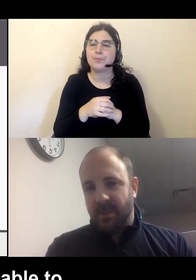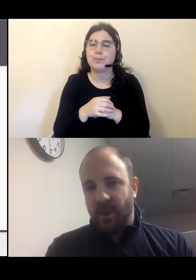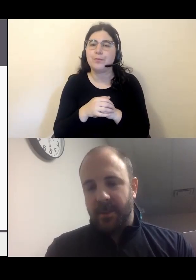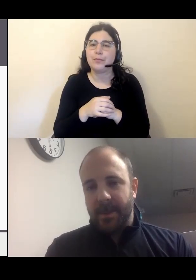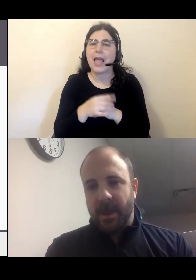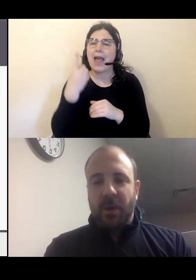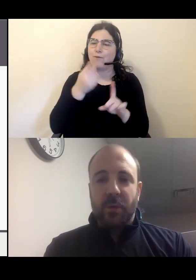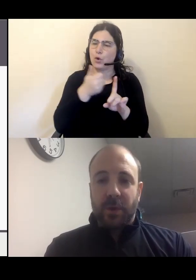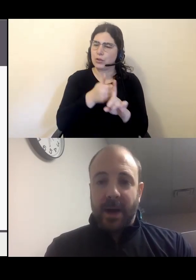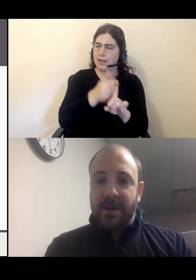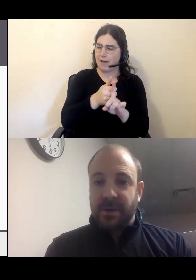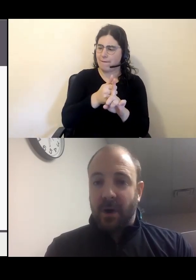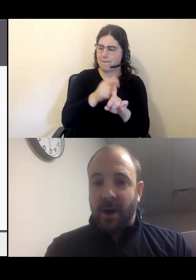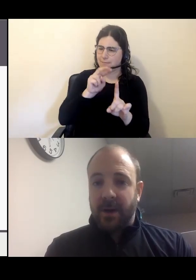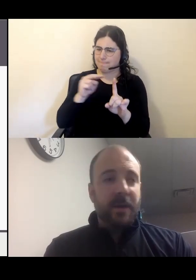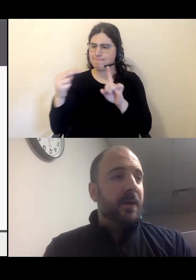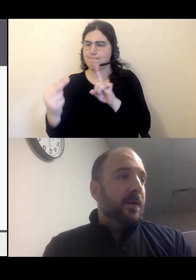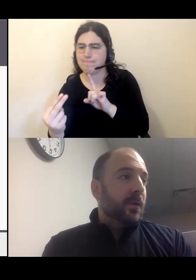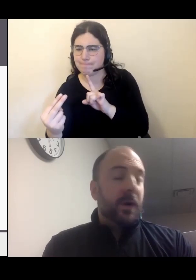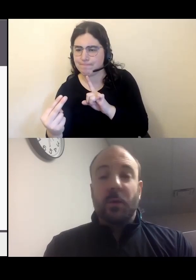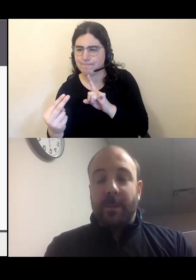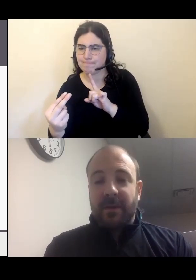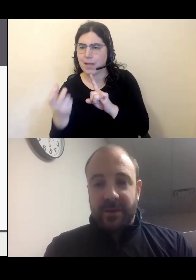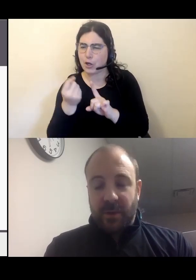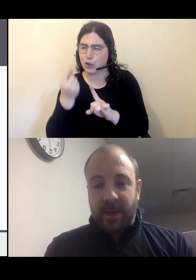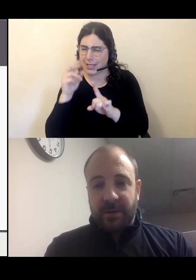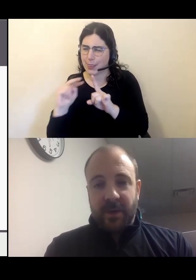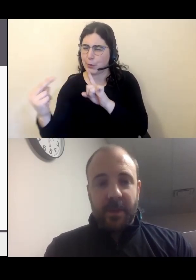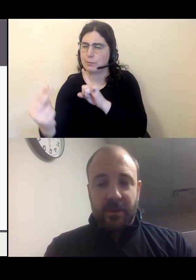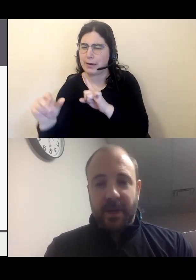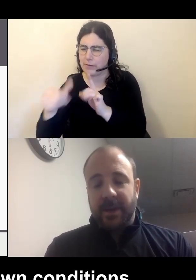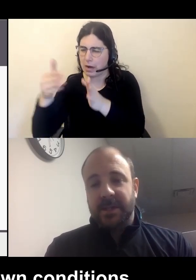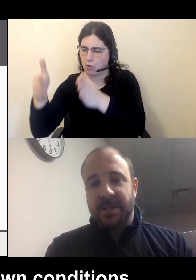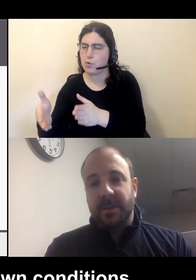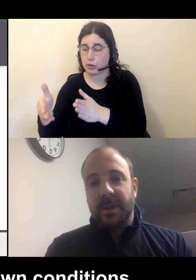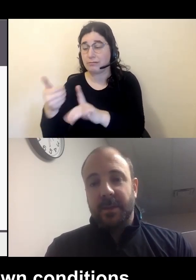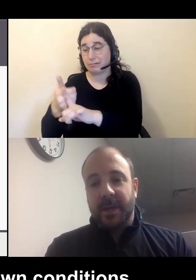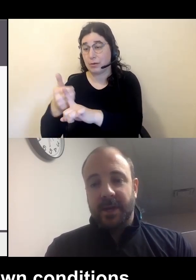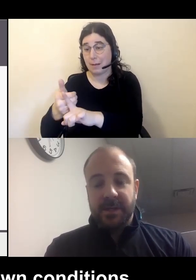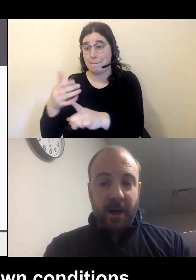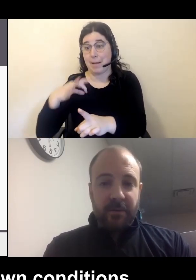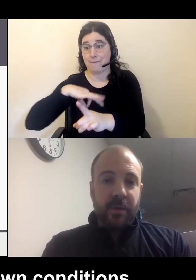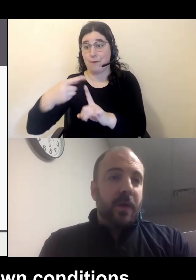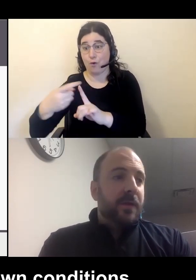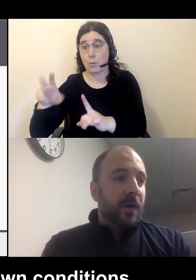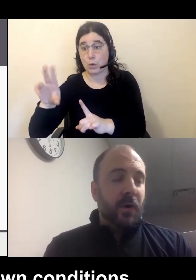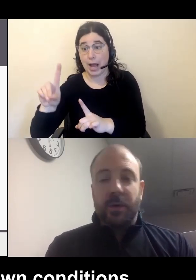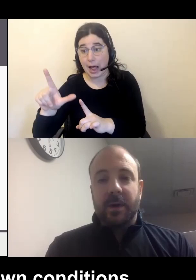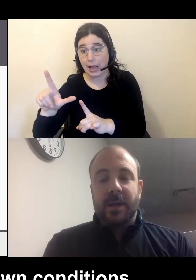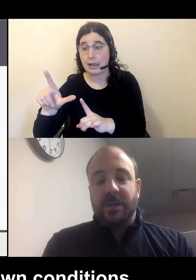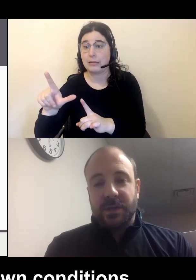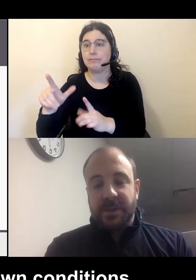shoes of someone who relies on or who will benefit directly from UDL and accessibility because of